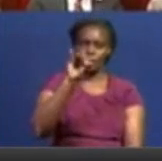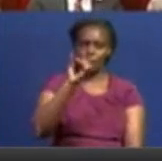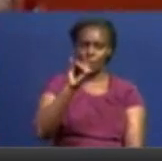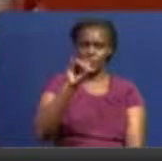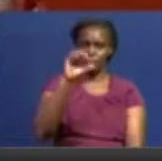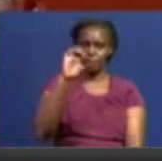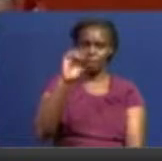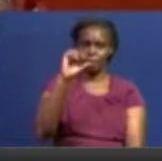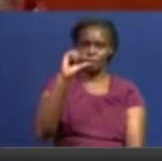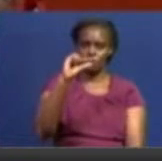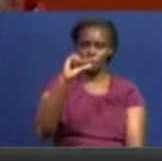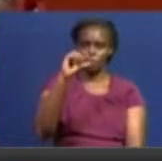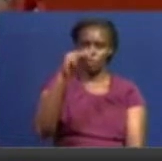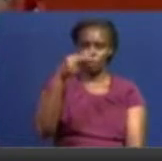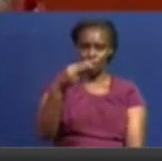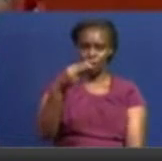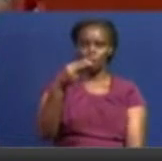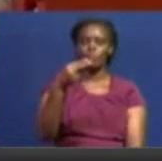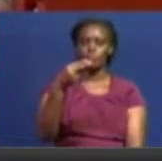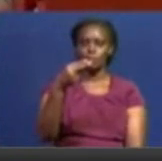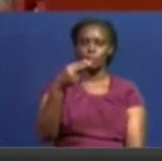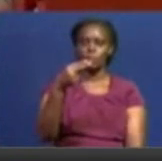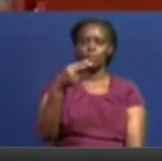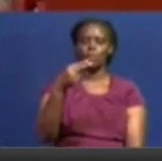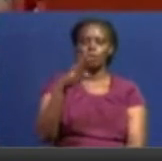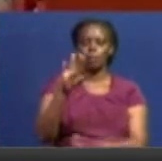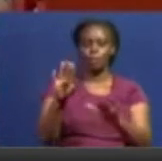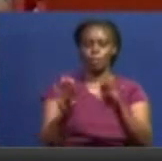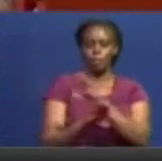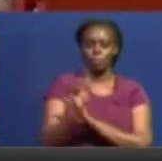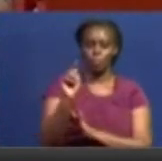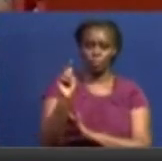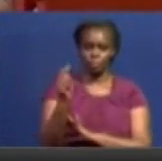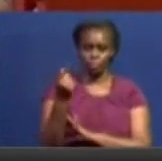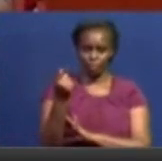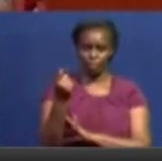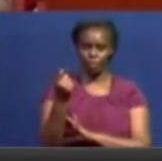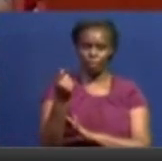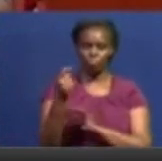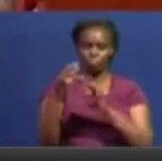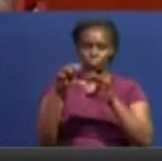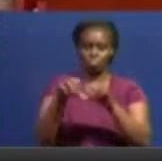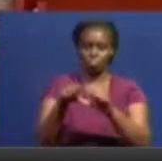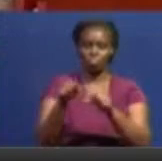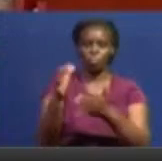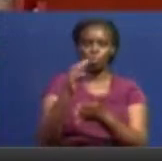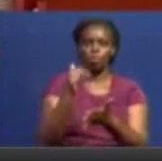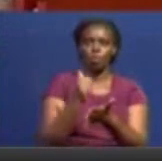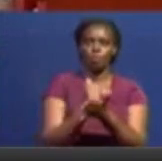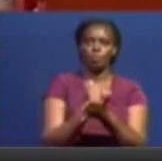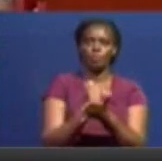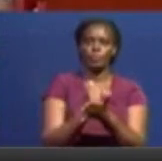EGH, to fill the vacancy in the Deputy President's office.